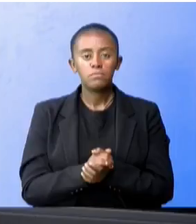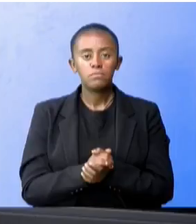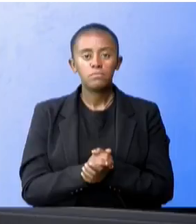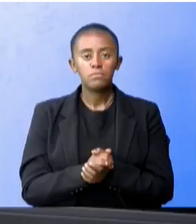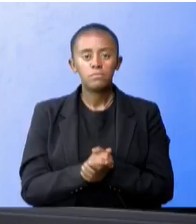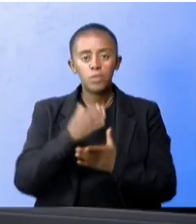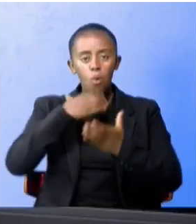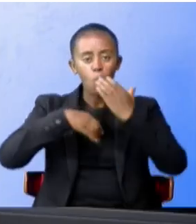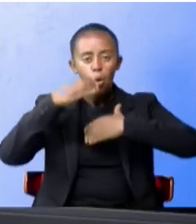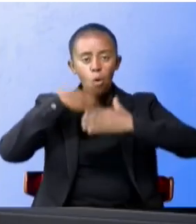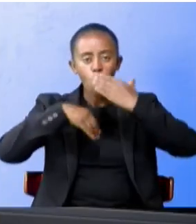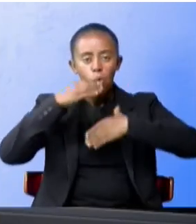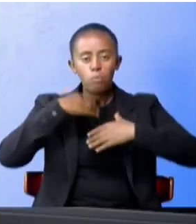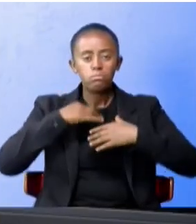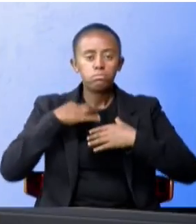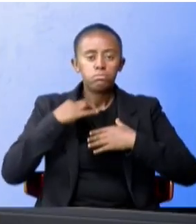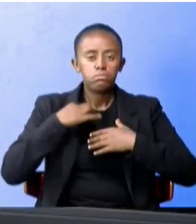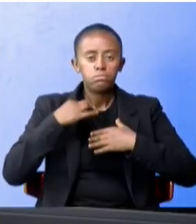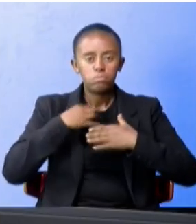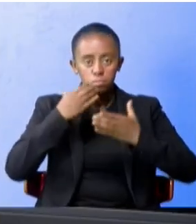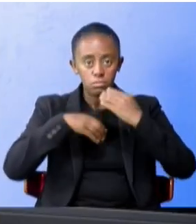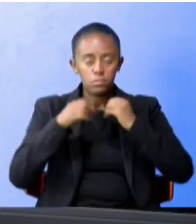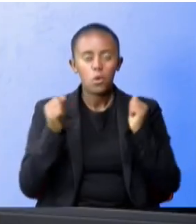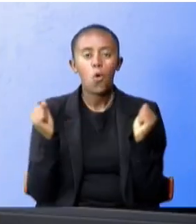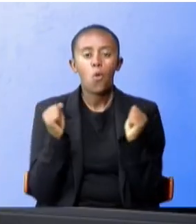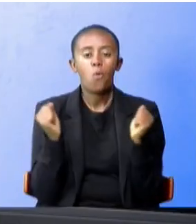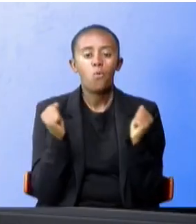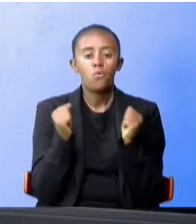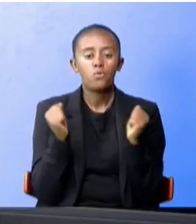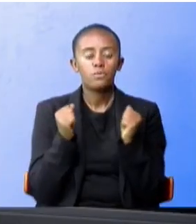hot, cold,